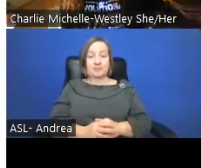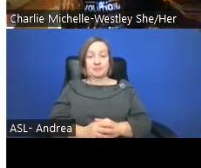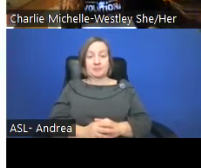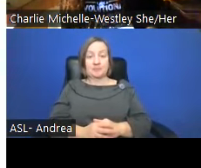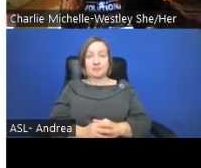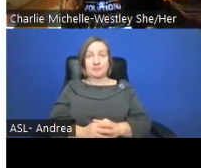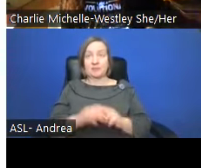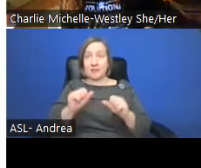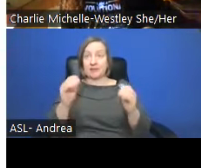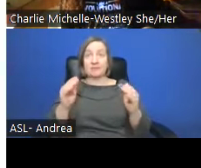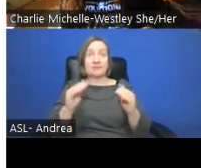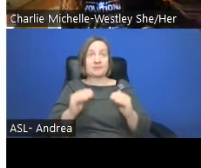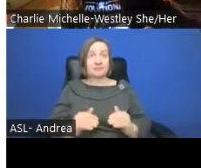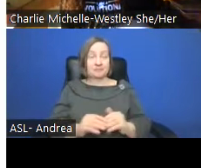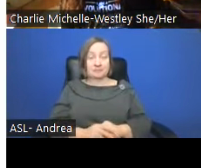Can we move on?